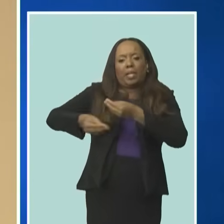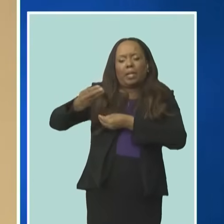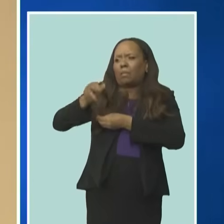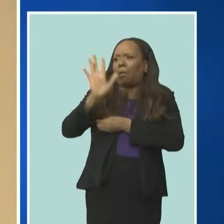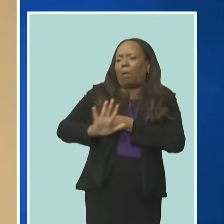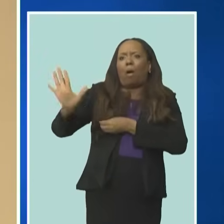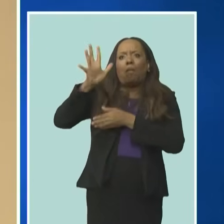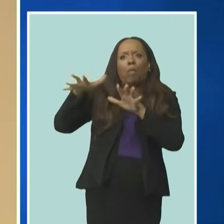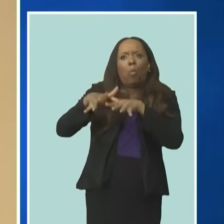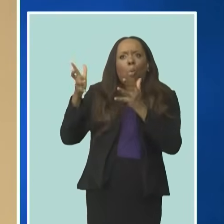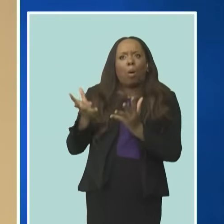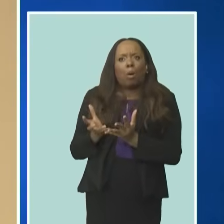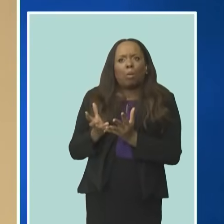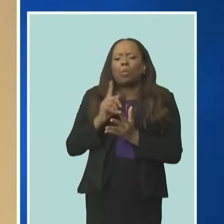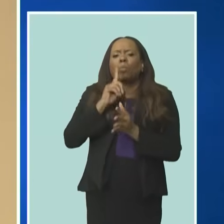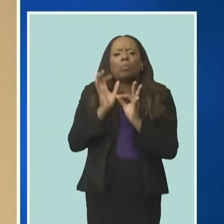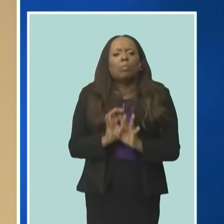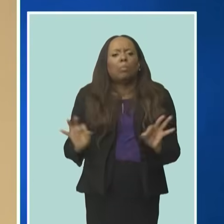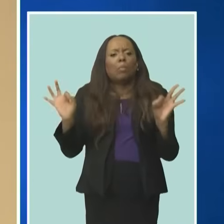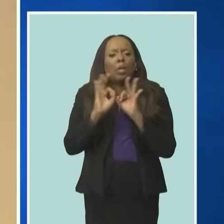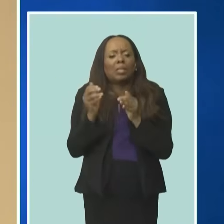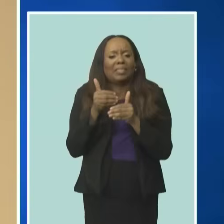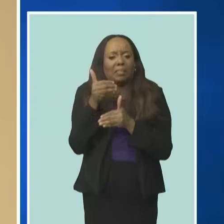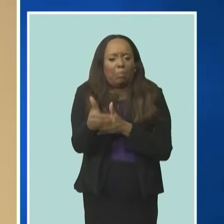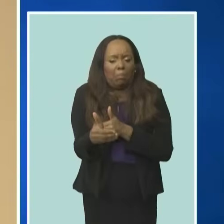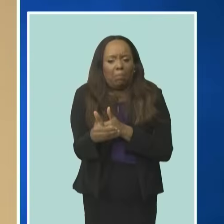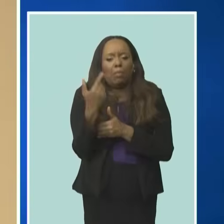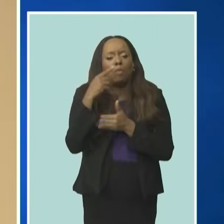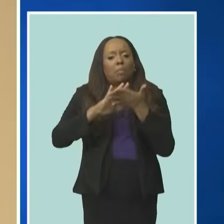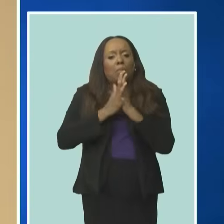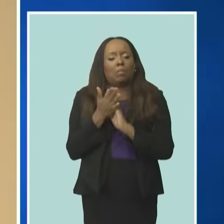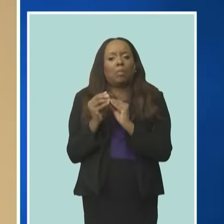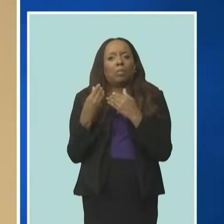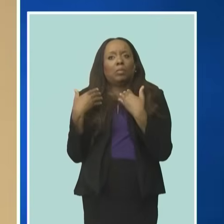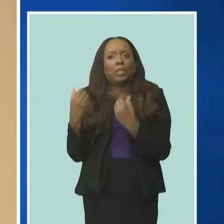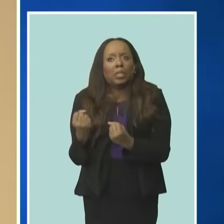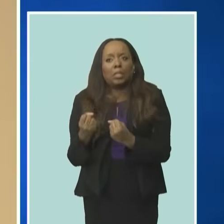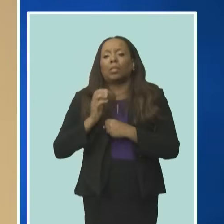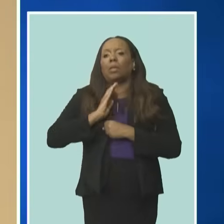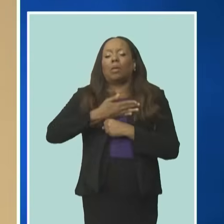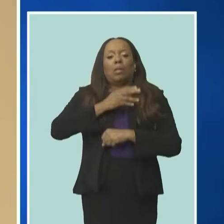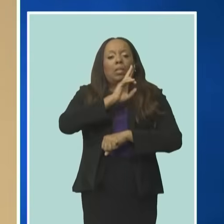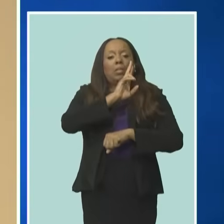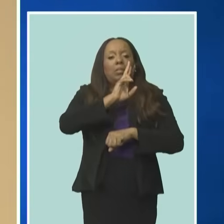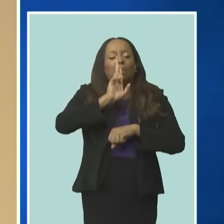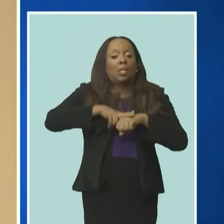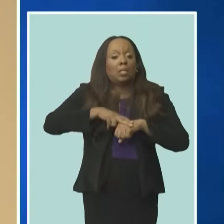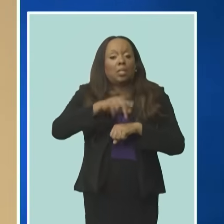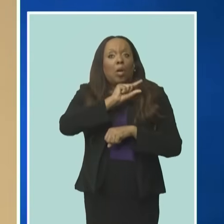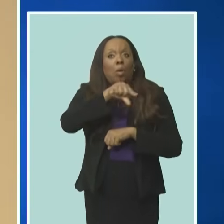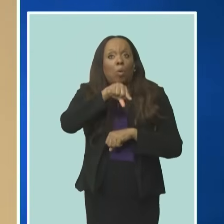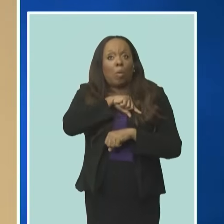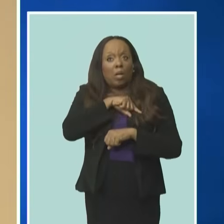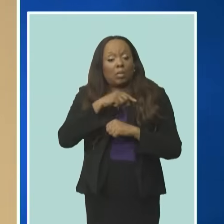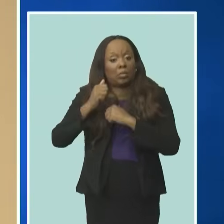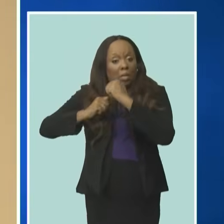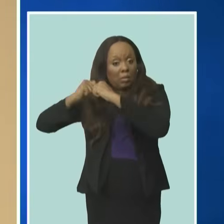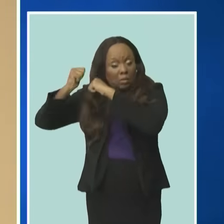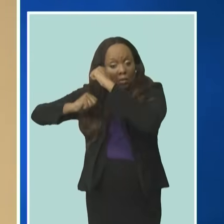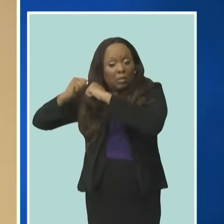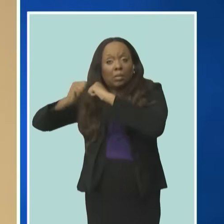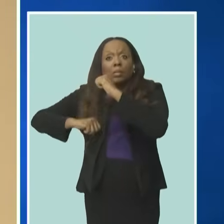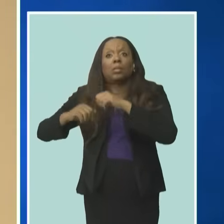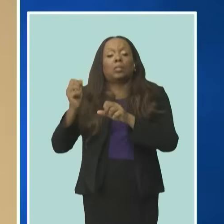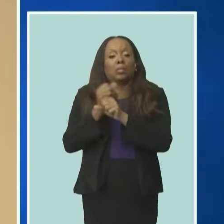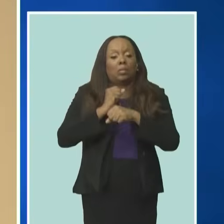critical step in Barbados's journey towards strengthening our national quality infrastructure and seeks to ensure that